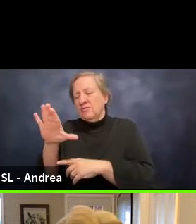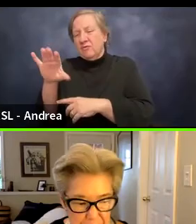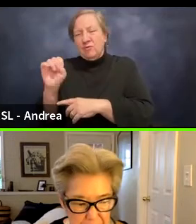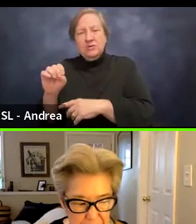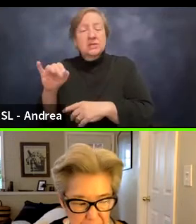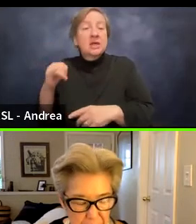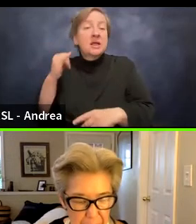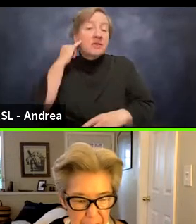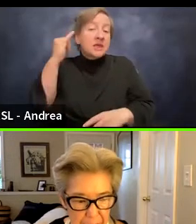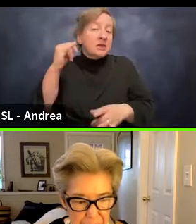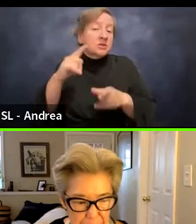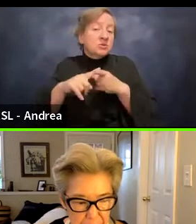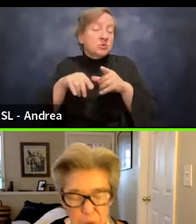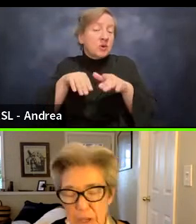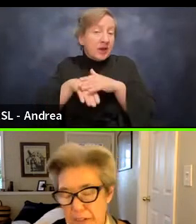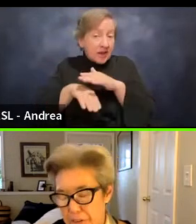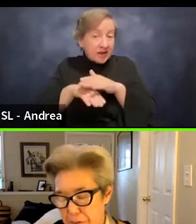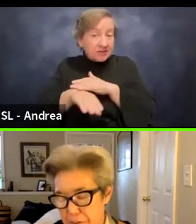accessing